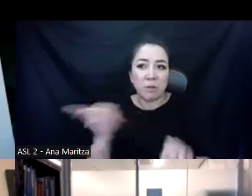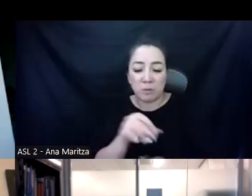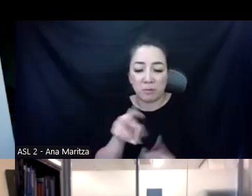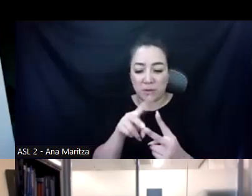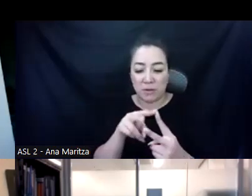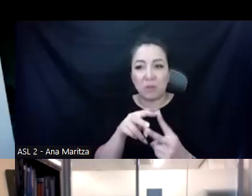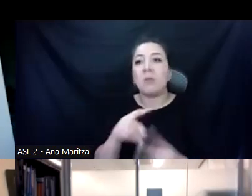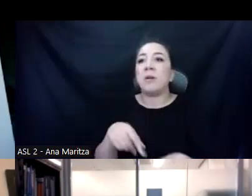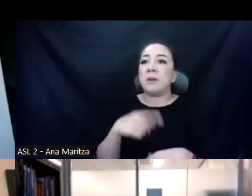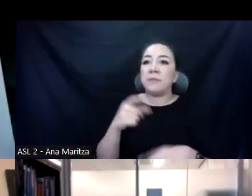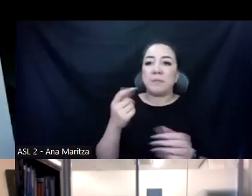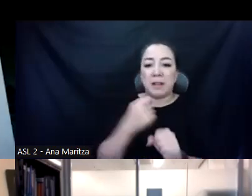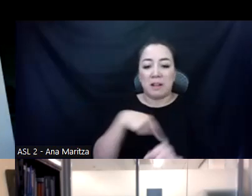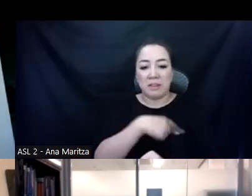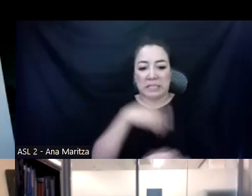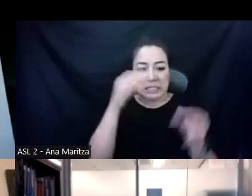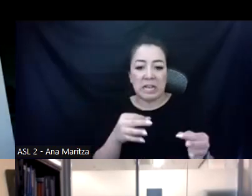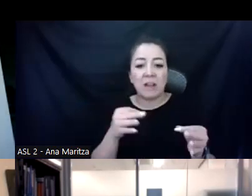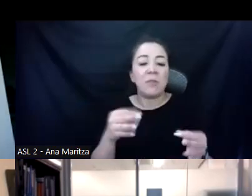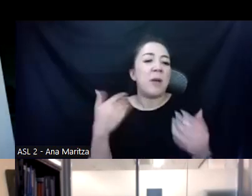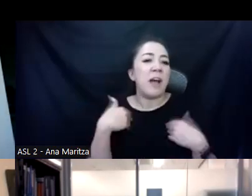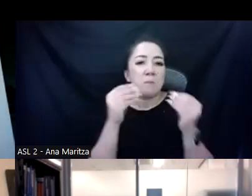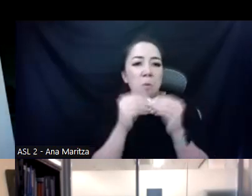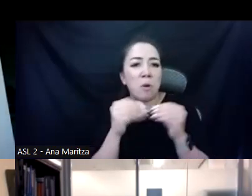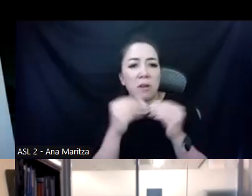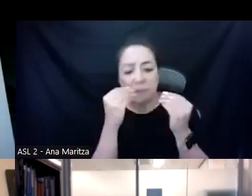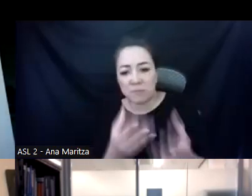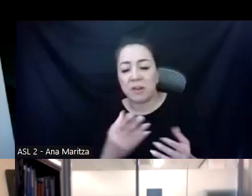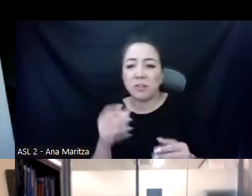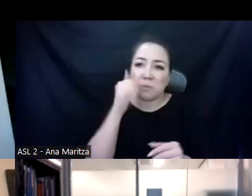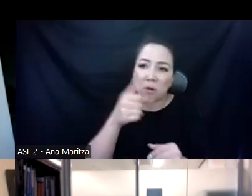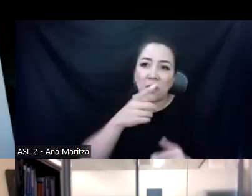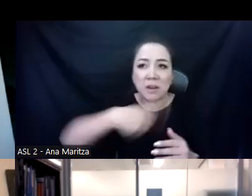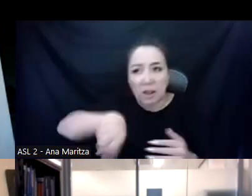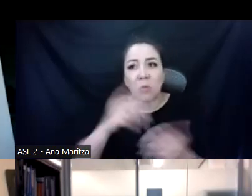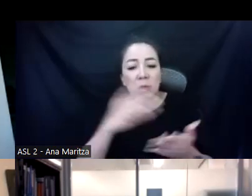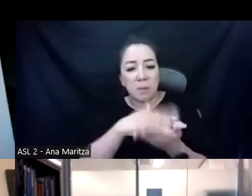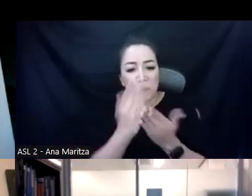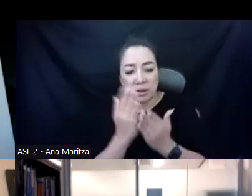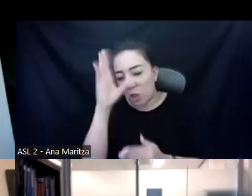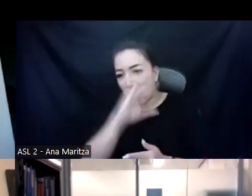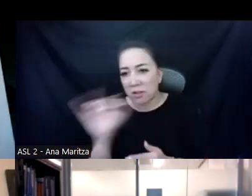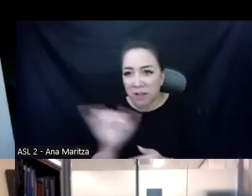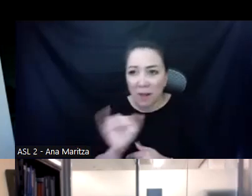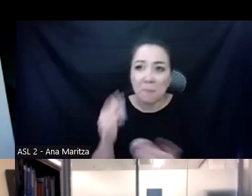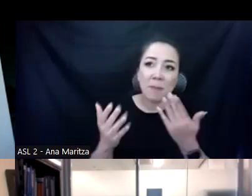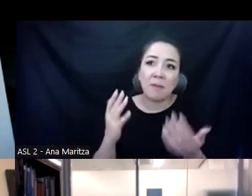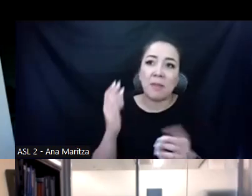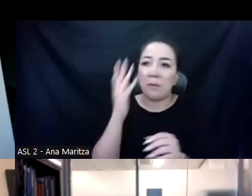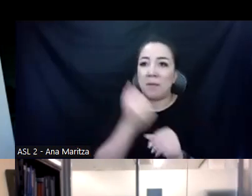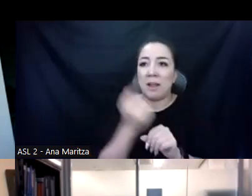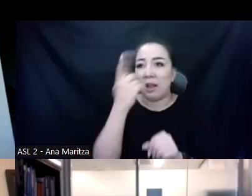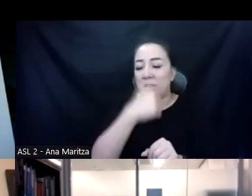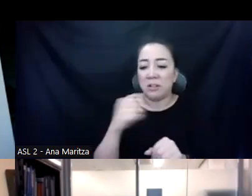that might make us decide. And we'll have more information tomorrow and into next week about what the budget looks like. Maybe that would make us move